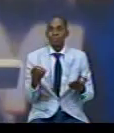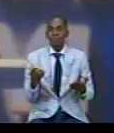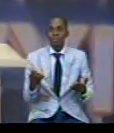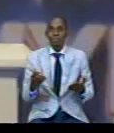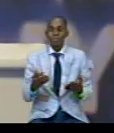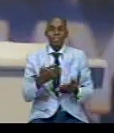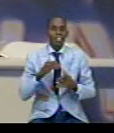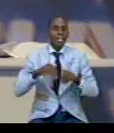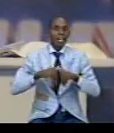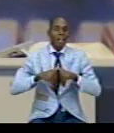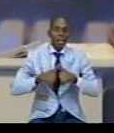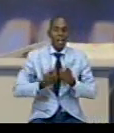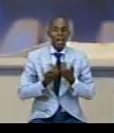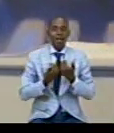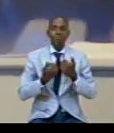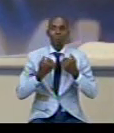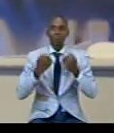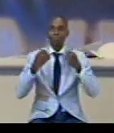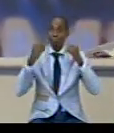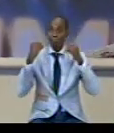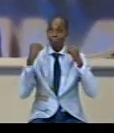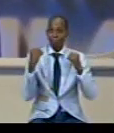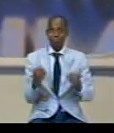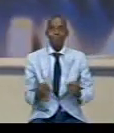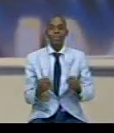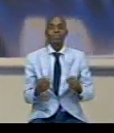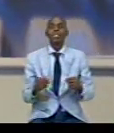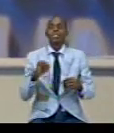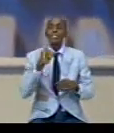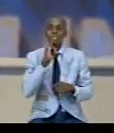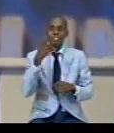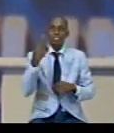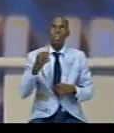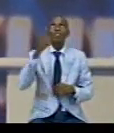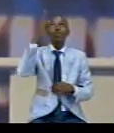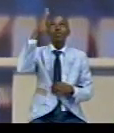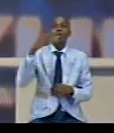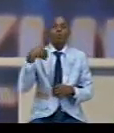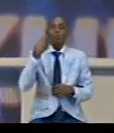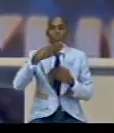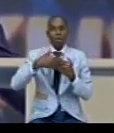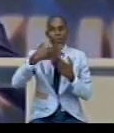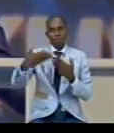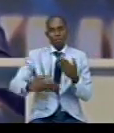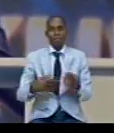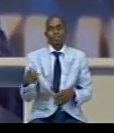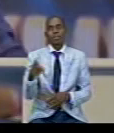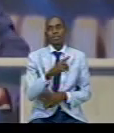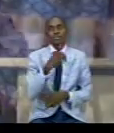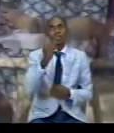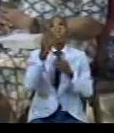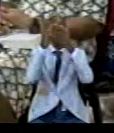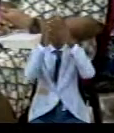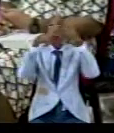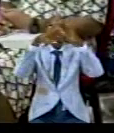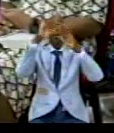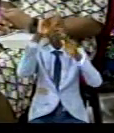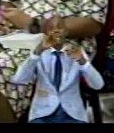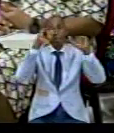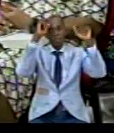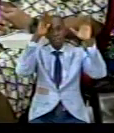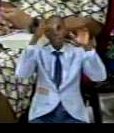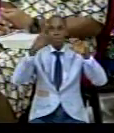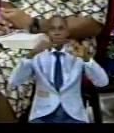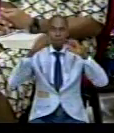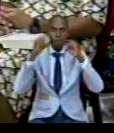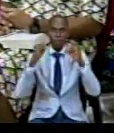how powerful is the God who invites you? The Heavenly Father, the power